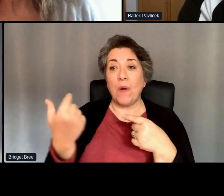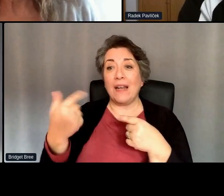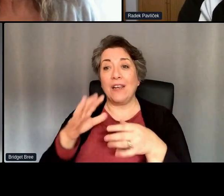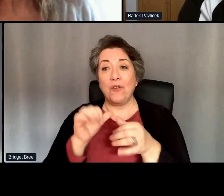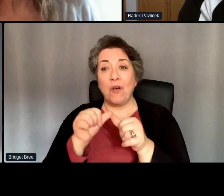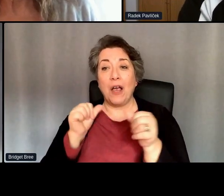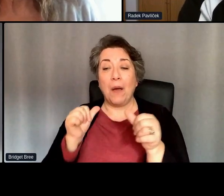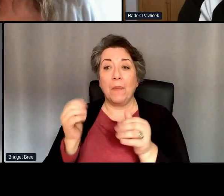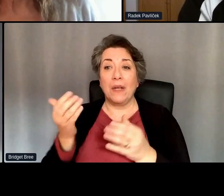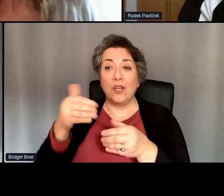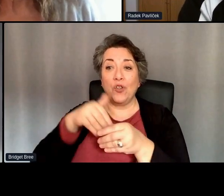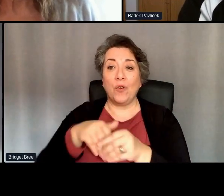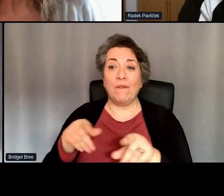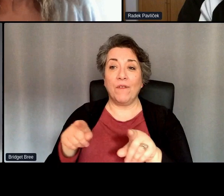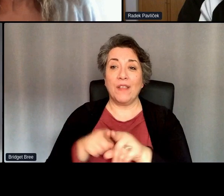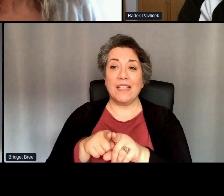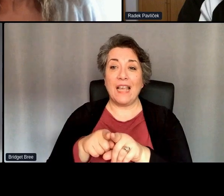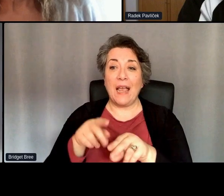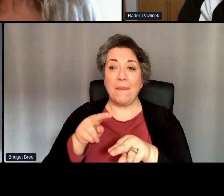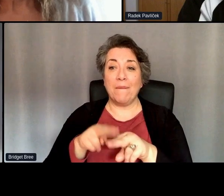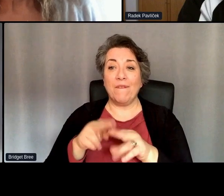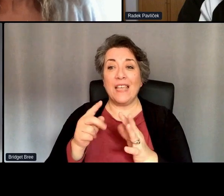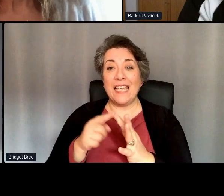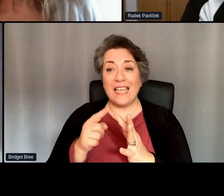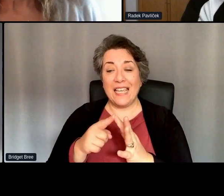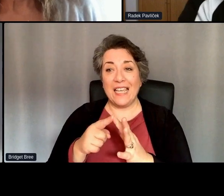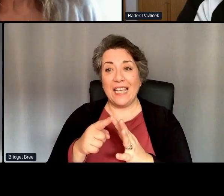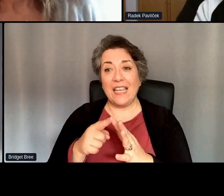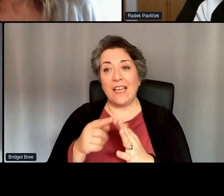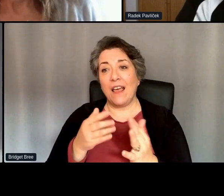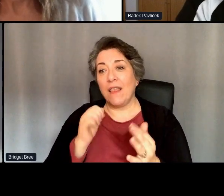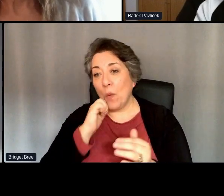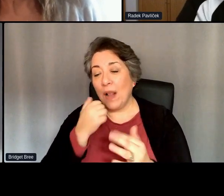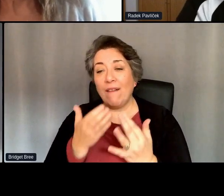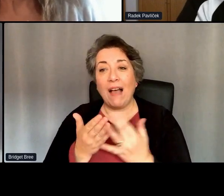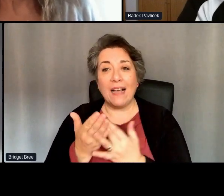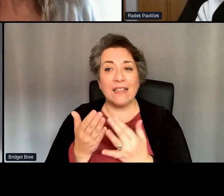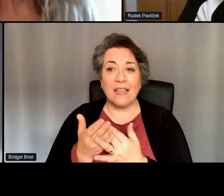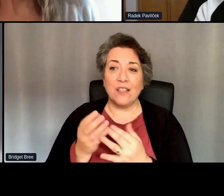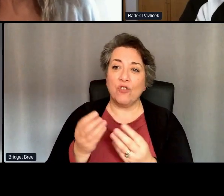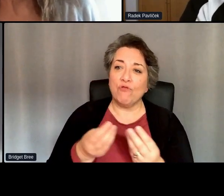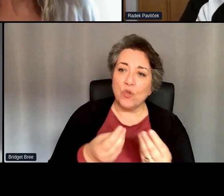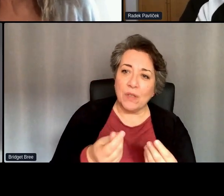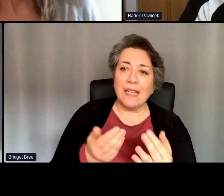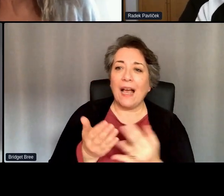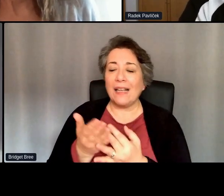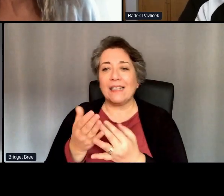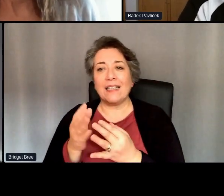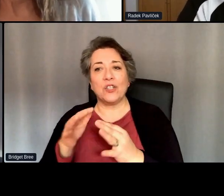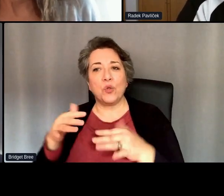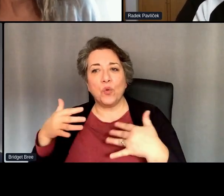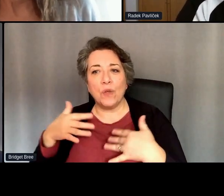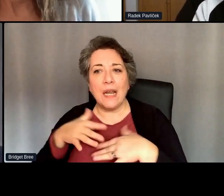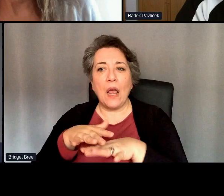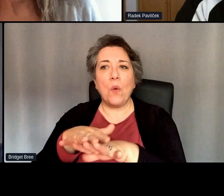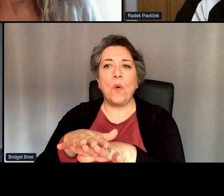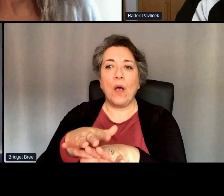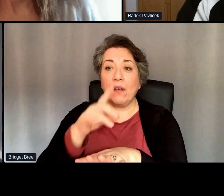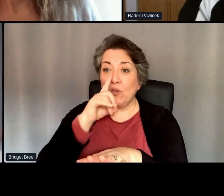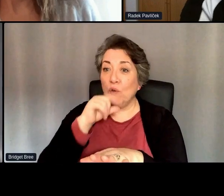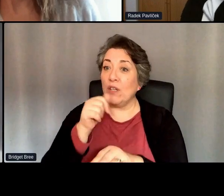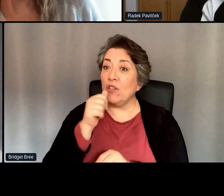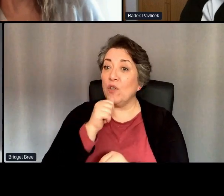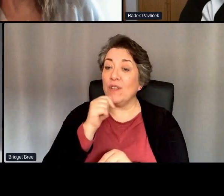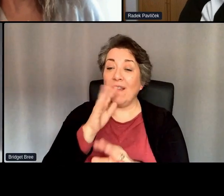they will have access to the resources. They will have access to the network. You can also, you could also use it for sales if you're